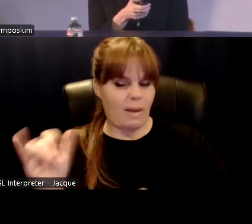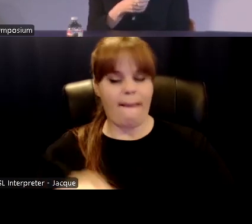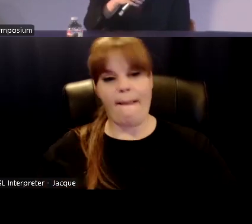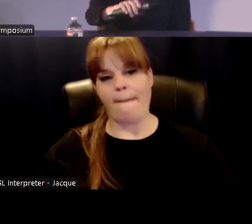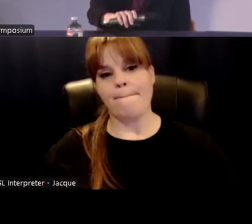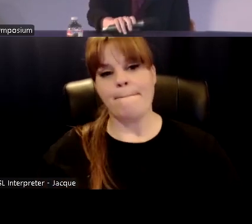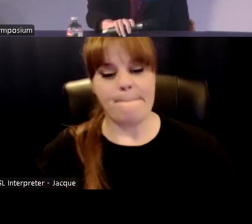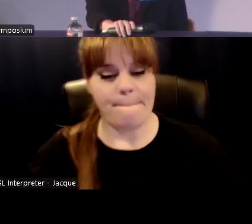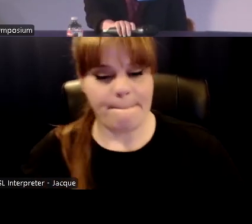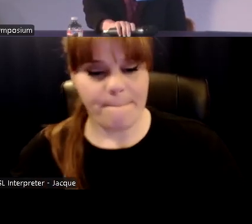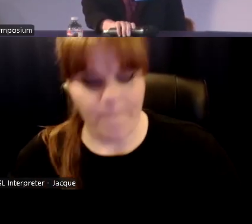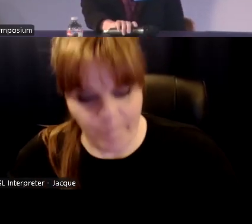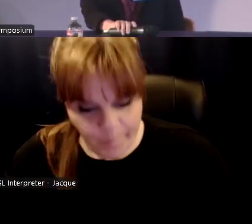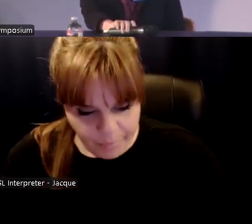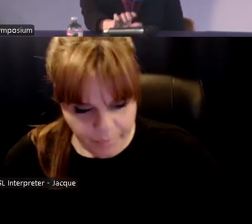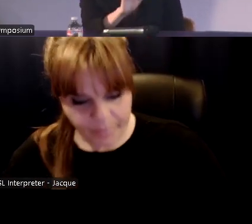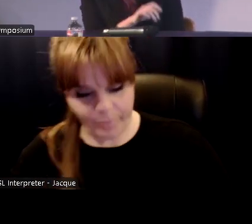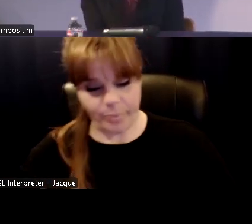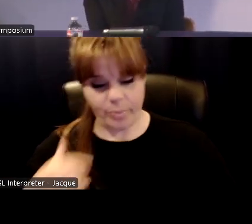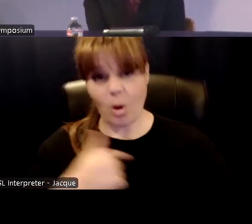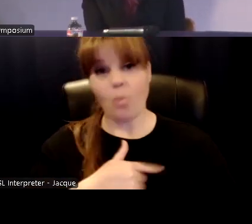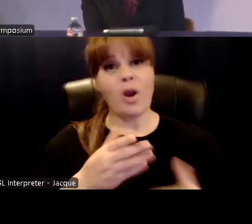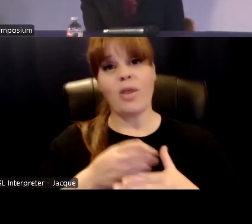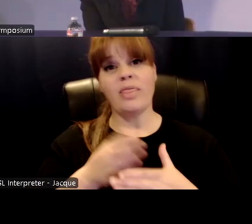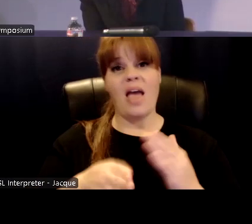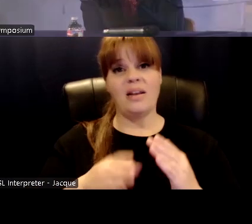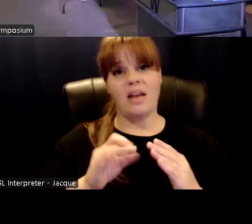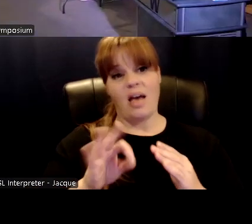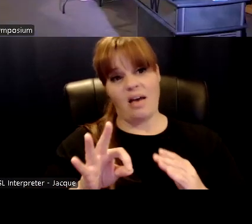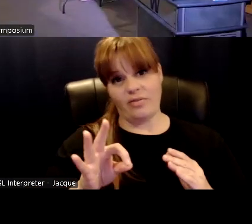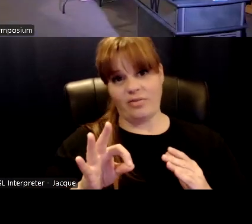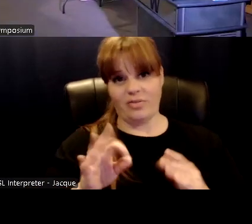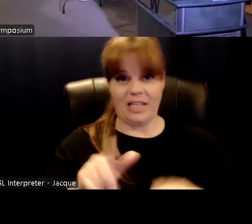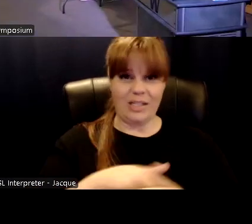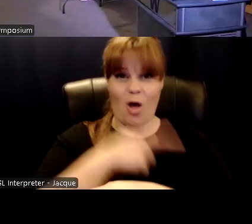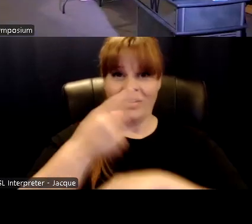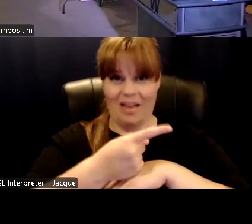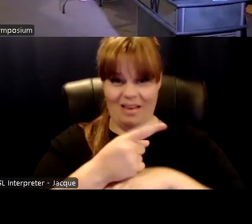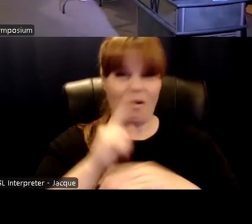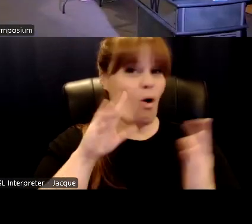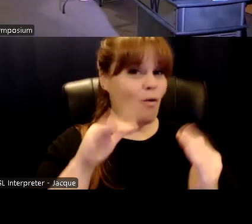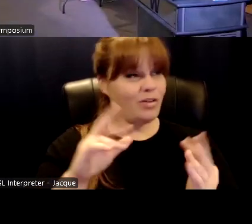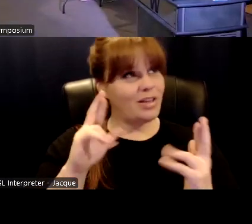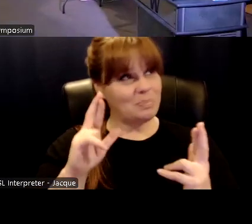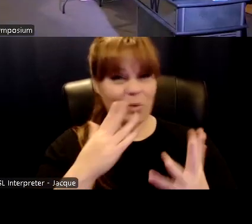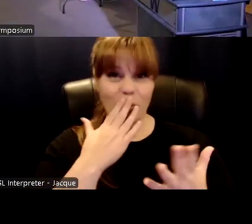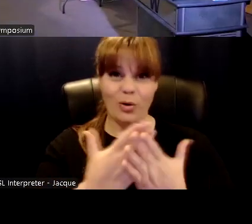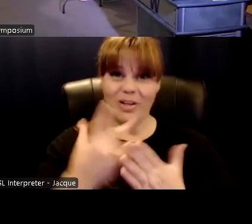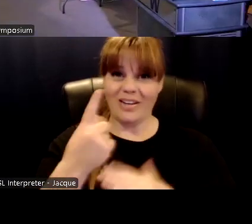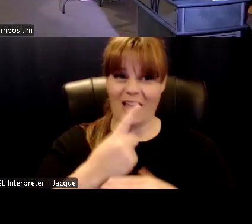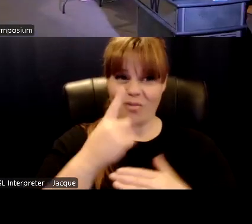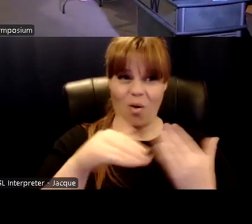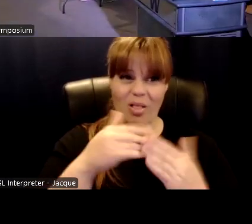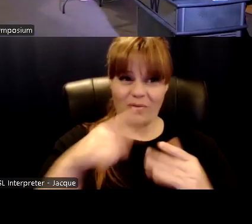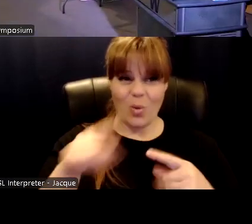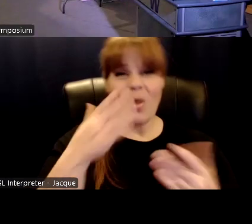much. So we are at the end of this mammoth day, hopefully a good day for all of you. Thank you for being here today